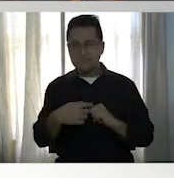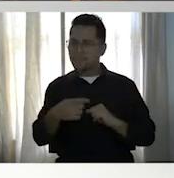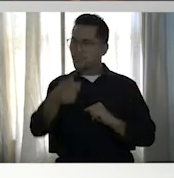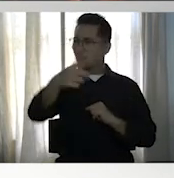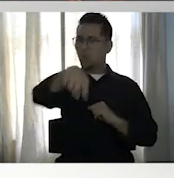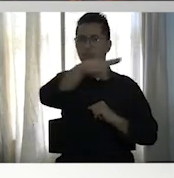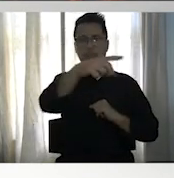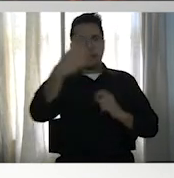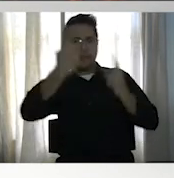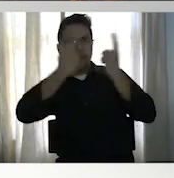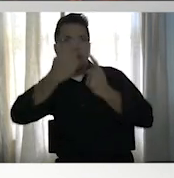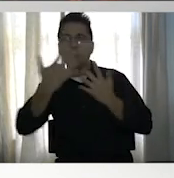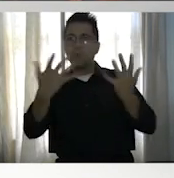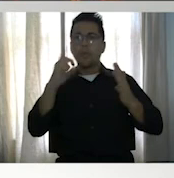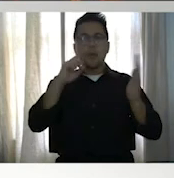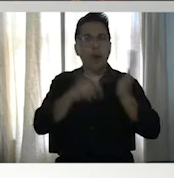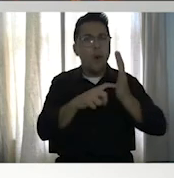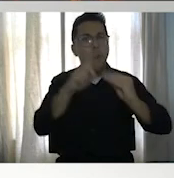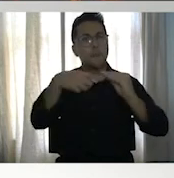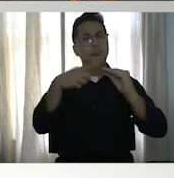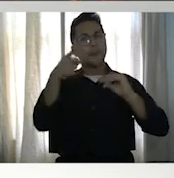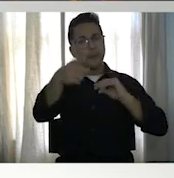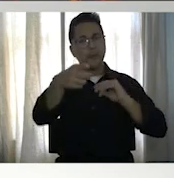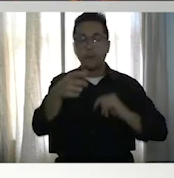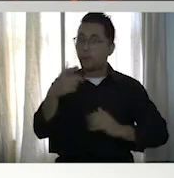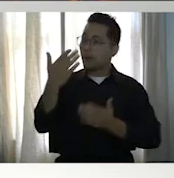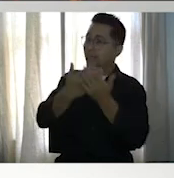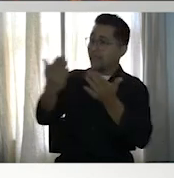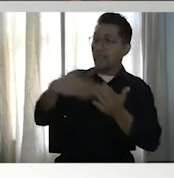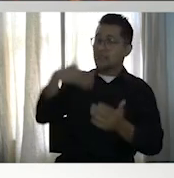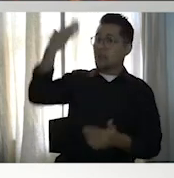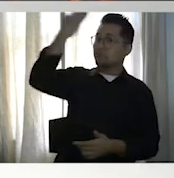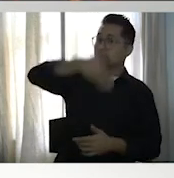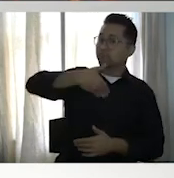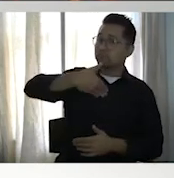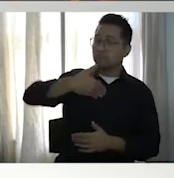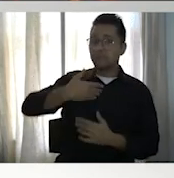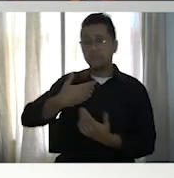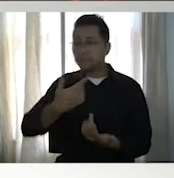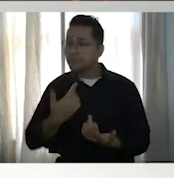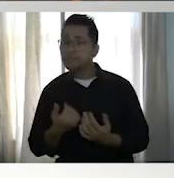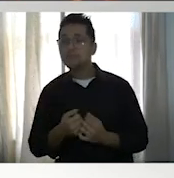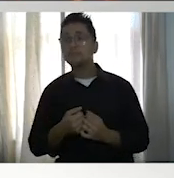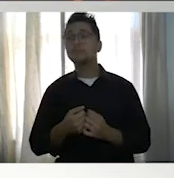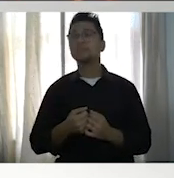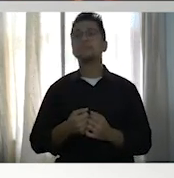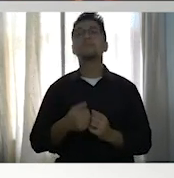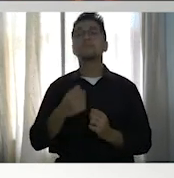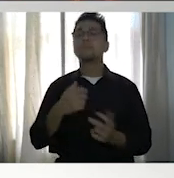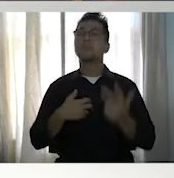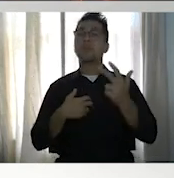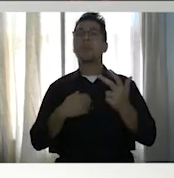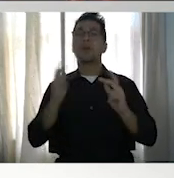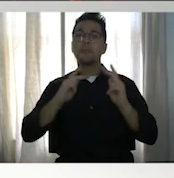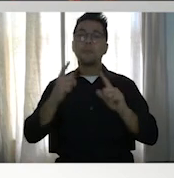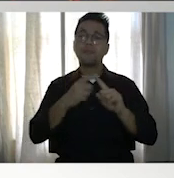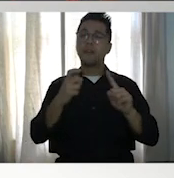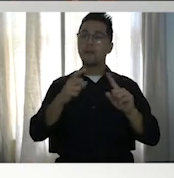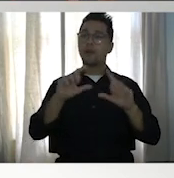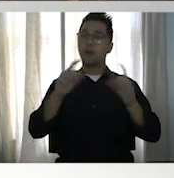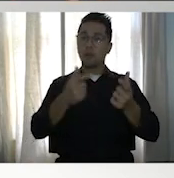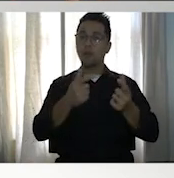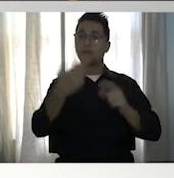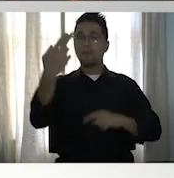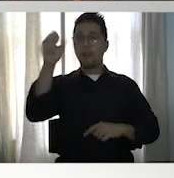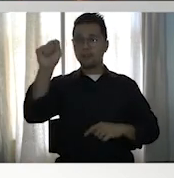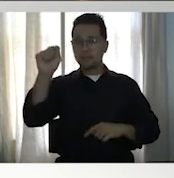they think? What do they notice about you? What do they not notice about you? And these happen to be, 3 people from a group of high schoolers that I